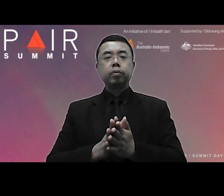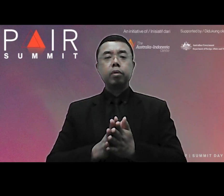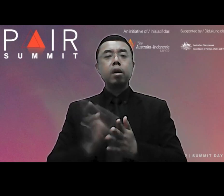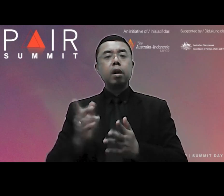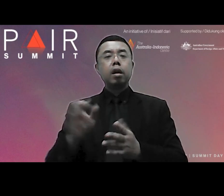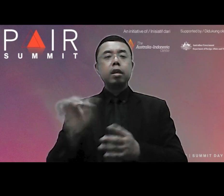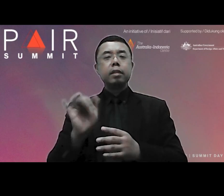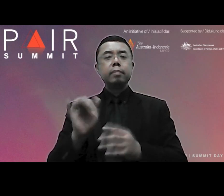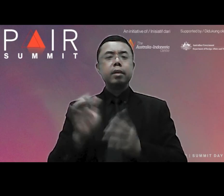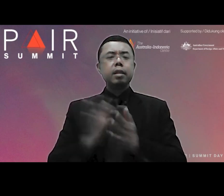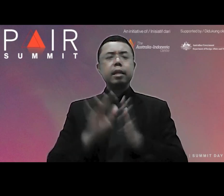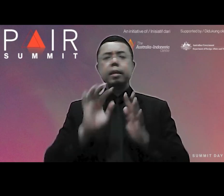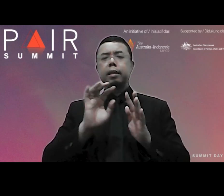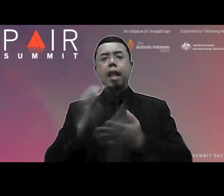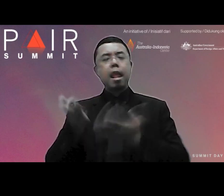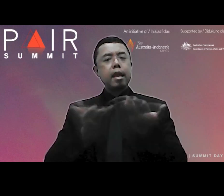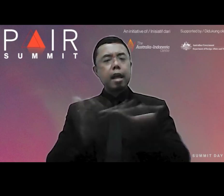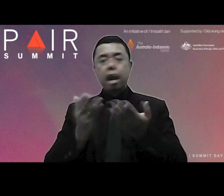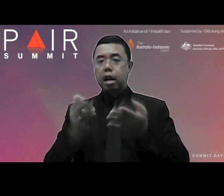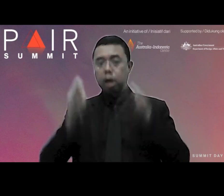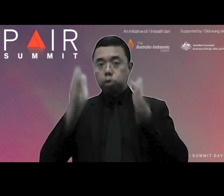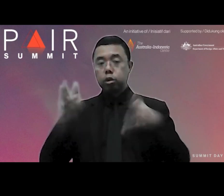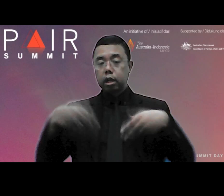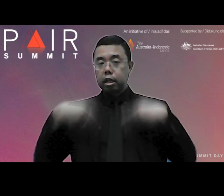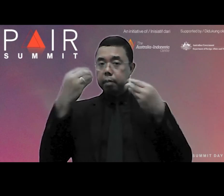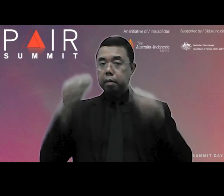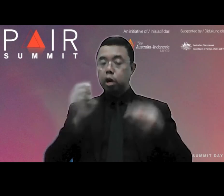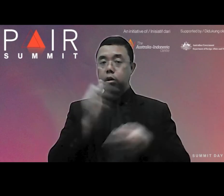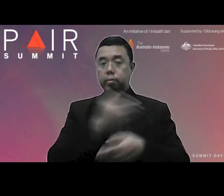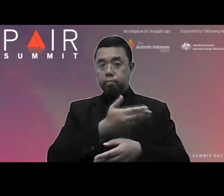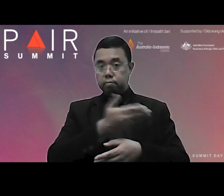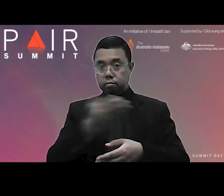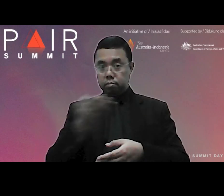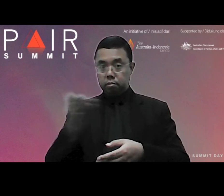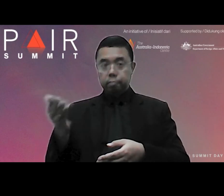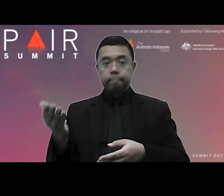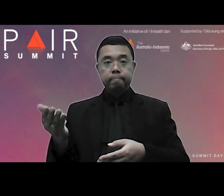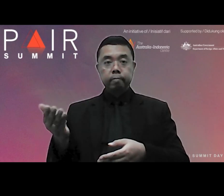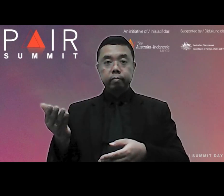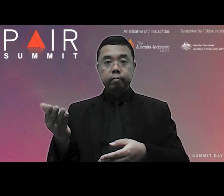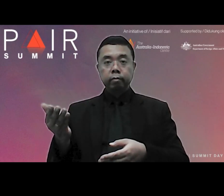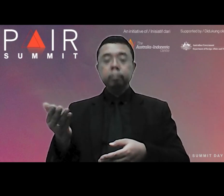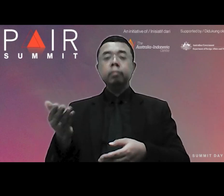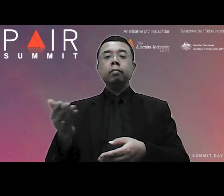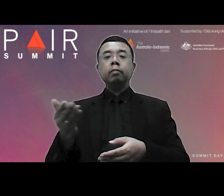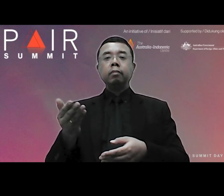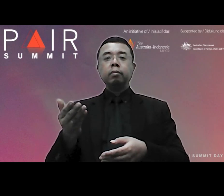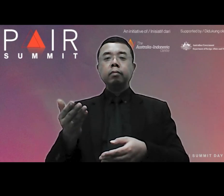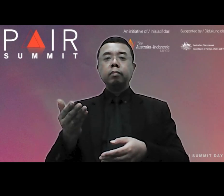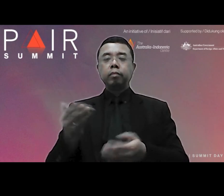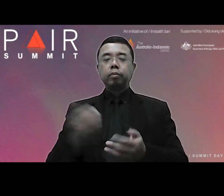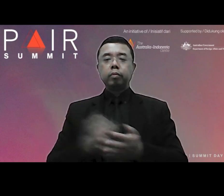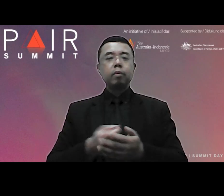to safe maternal health care, family planning and other critical services throughout the pandemic and beyond. So turning